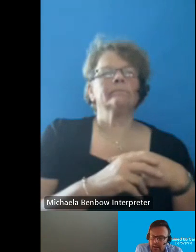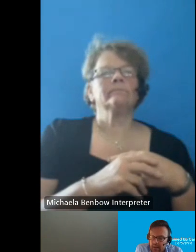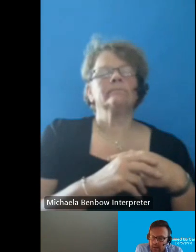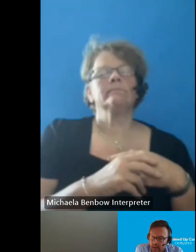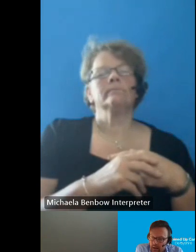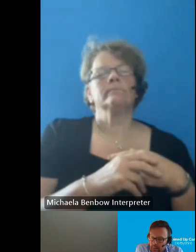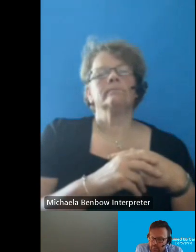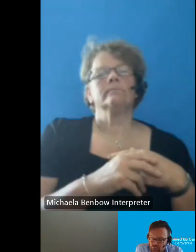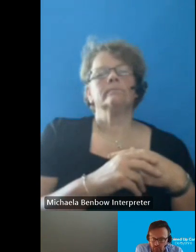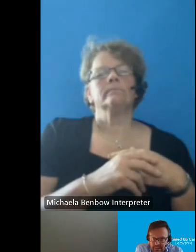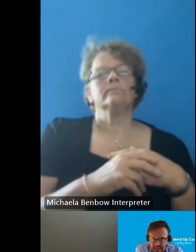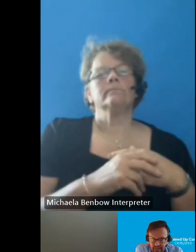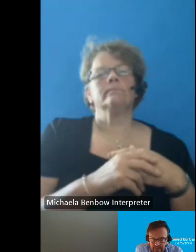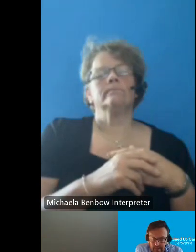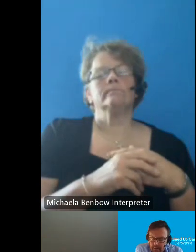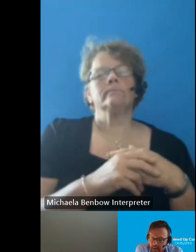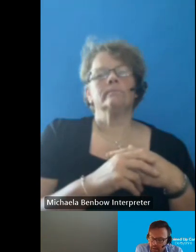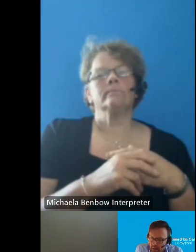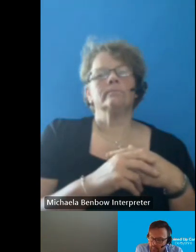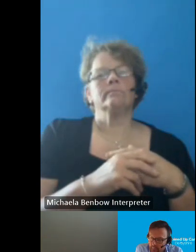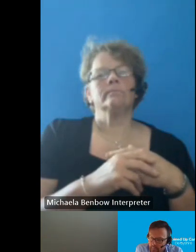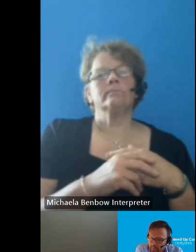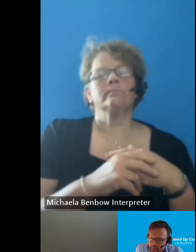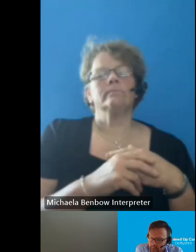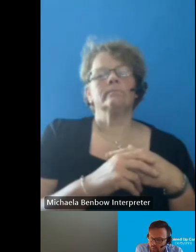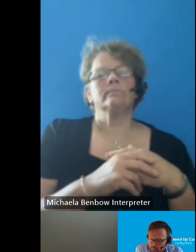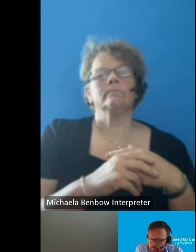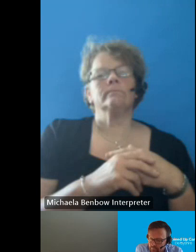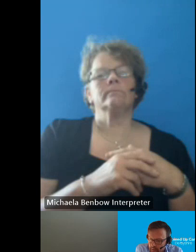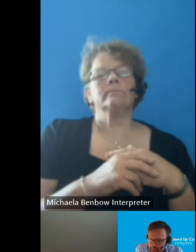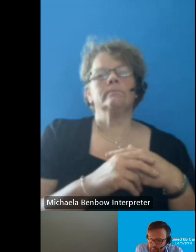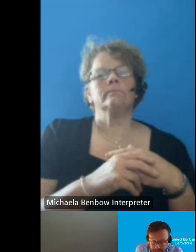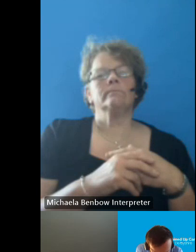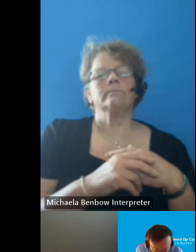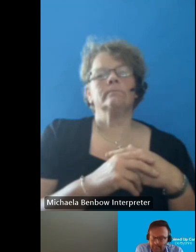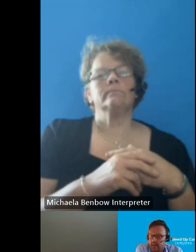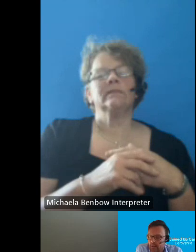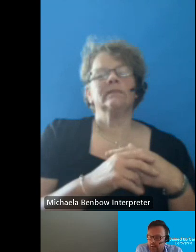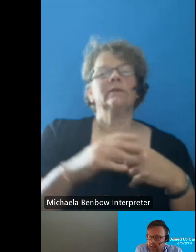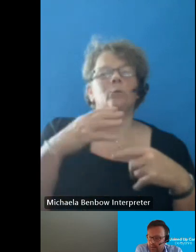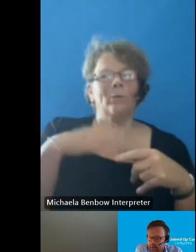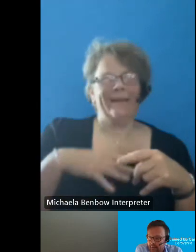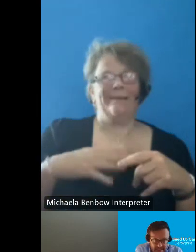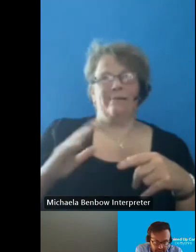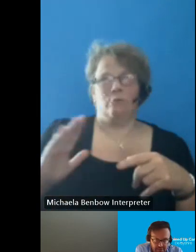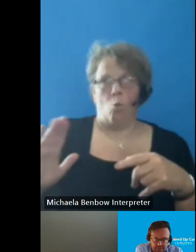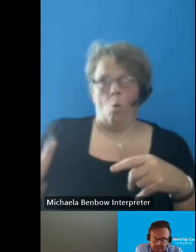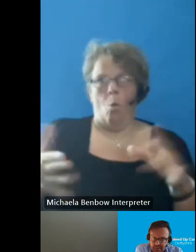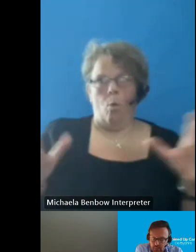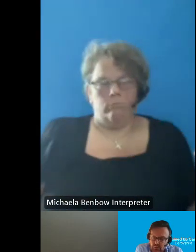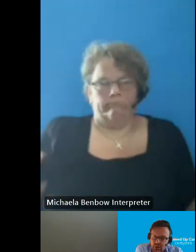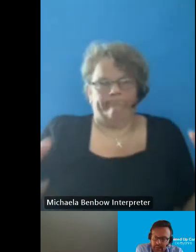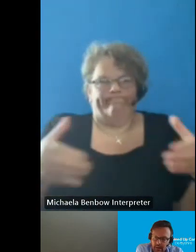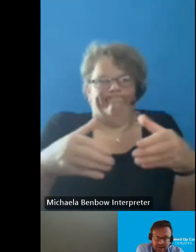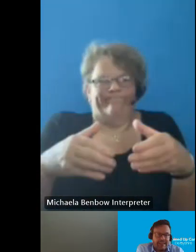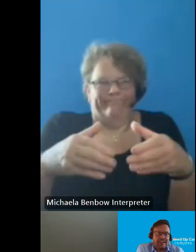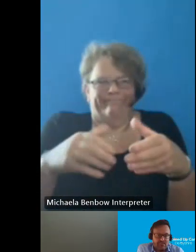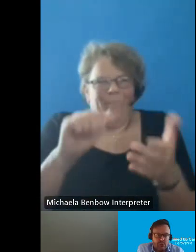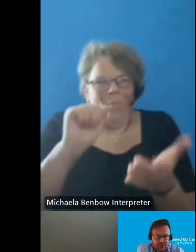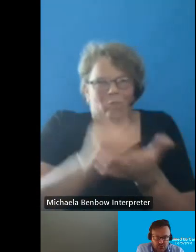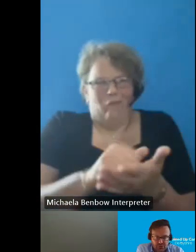in drawing together all of the right people and intelligence. So we talk